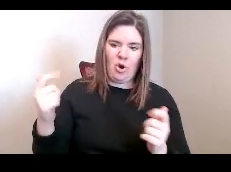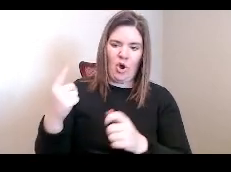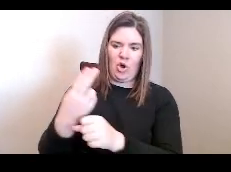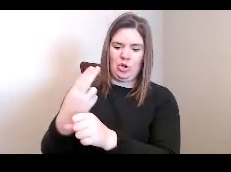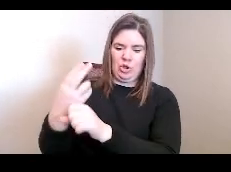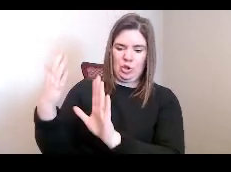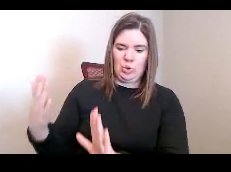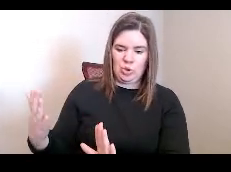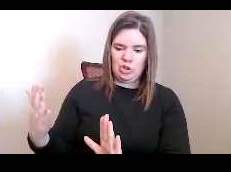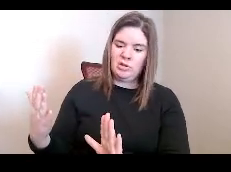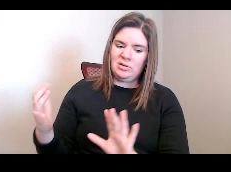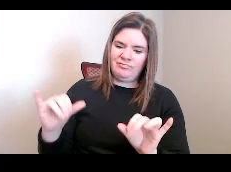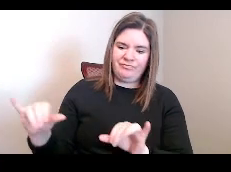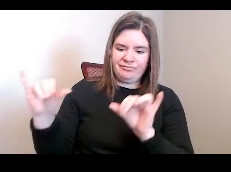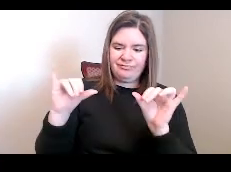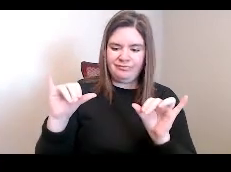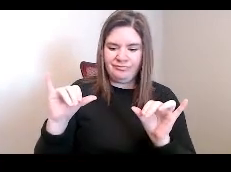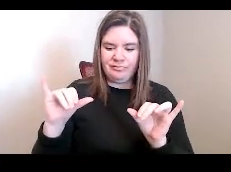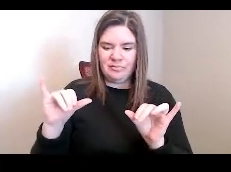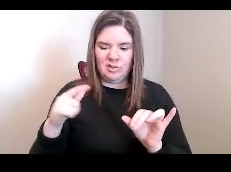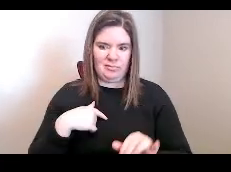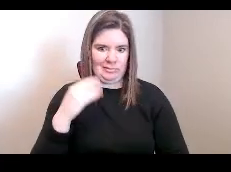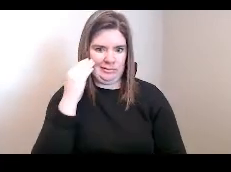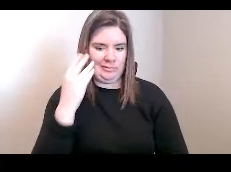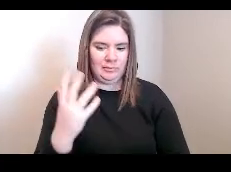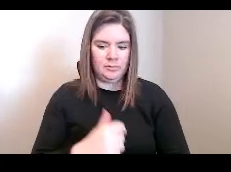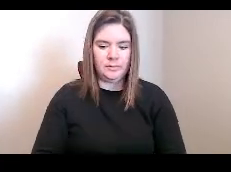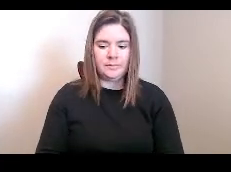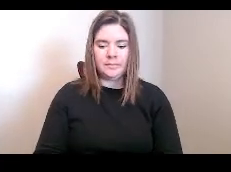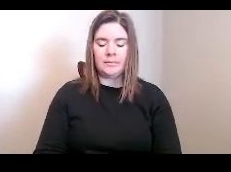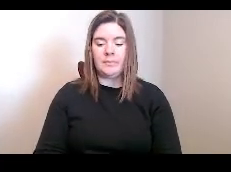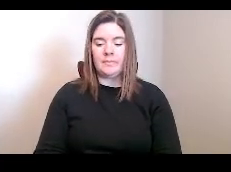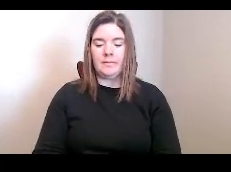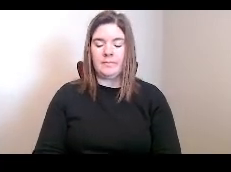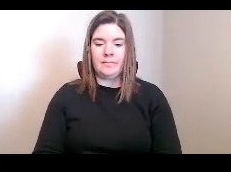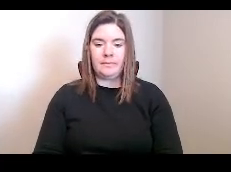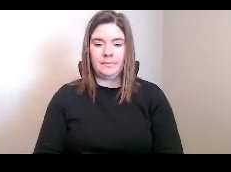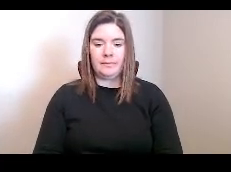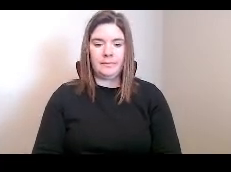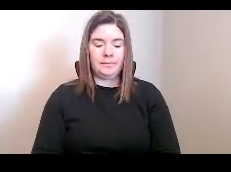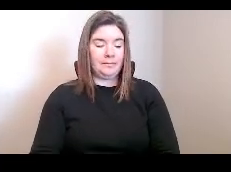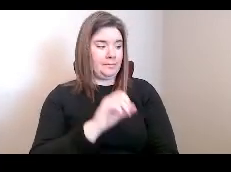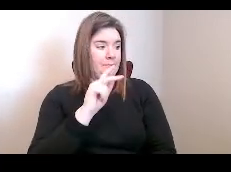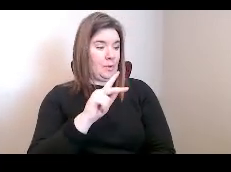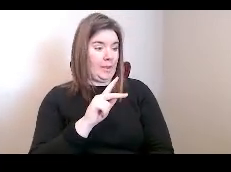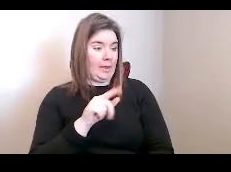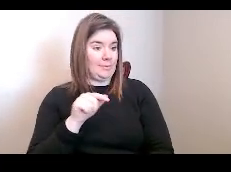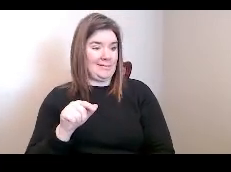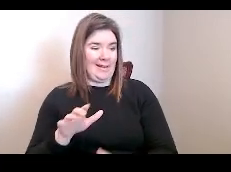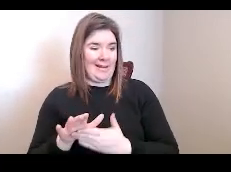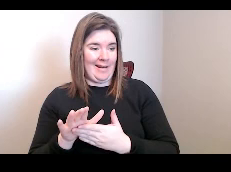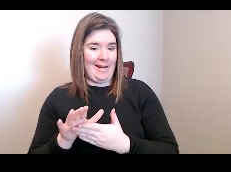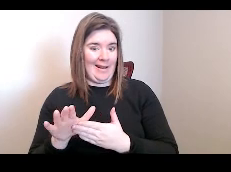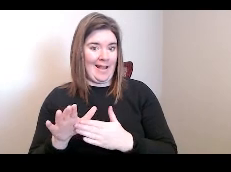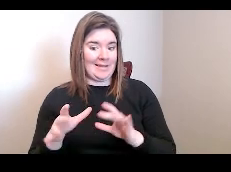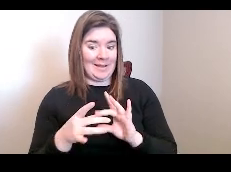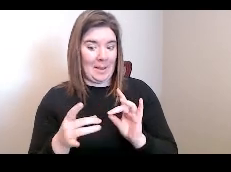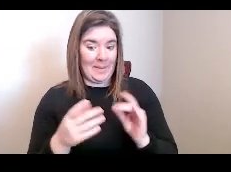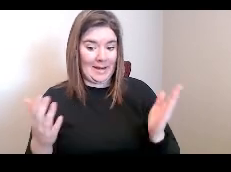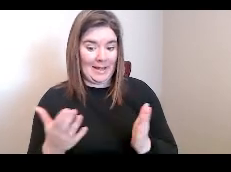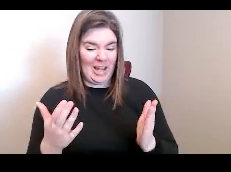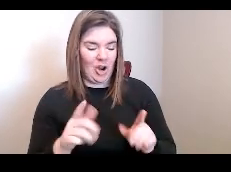the board. So I'll put that caveat in there. Okay, here's a nice comment here and a